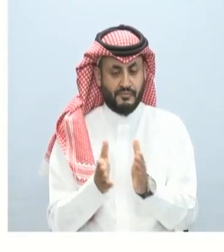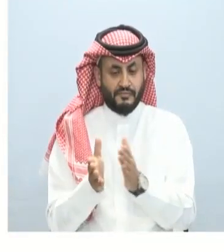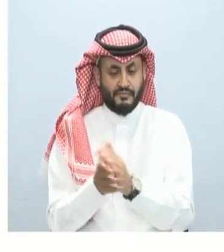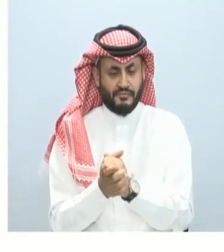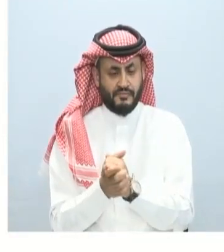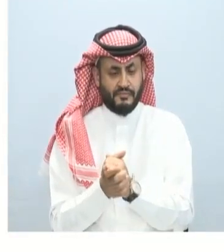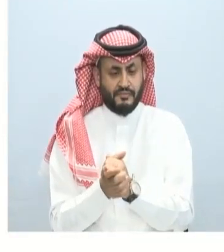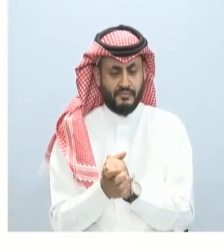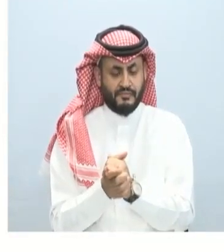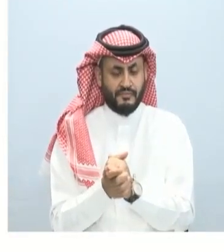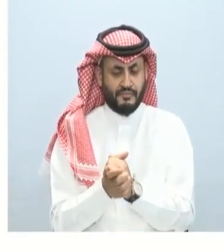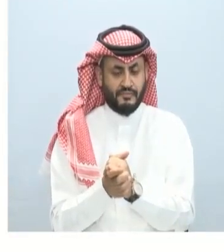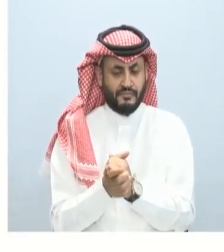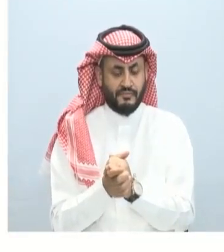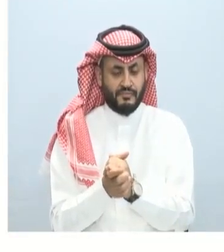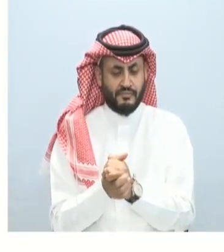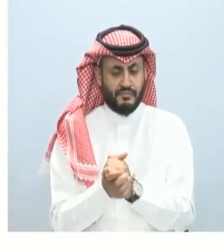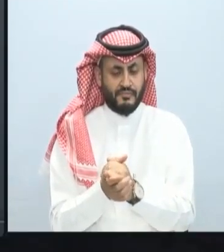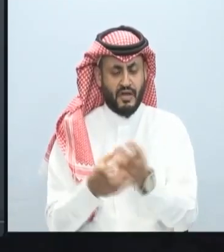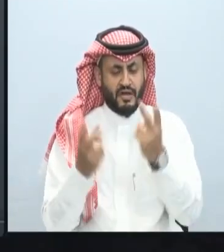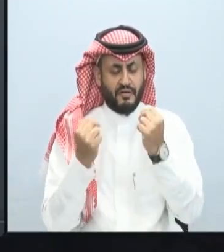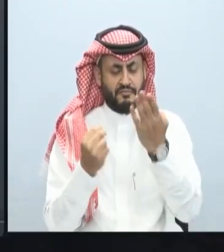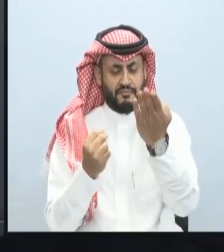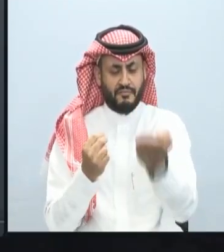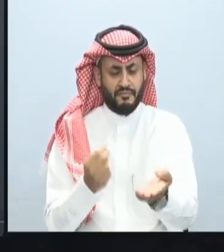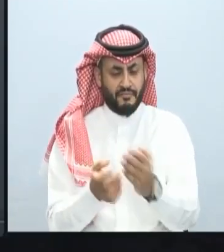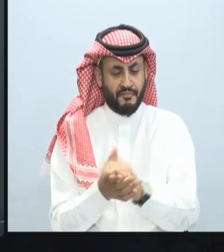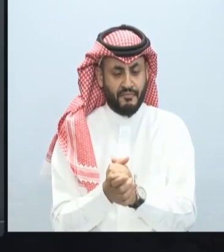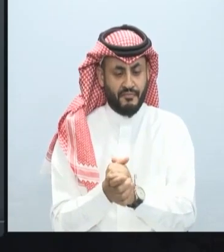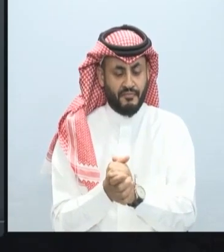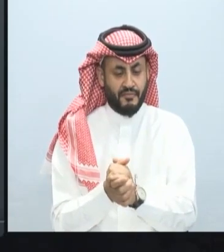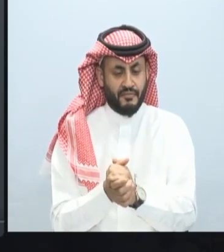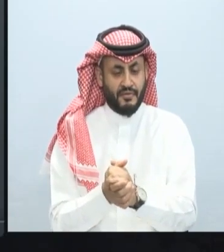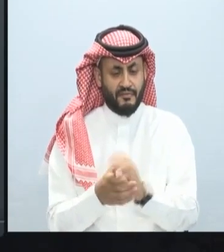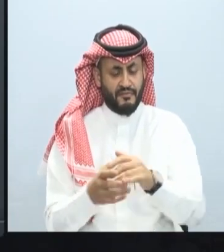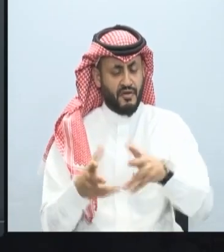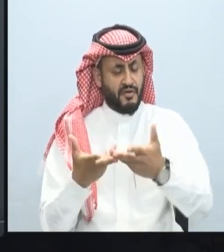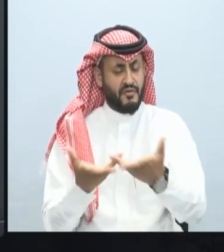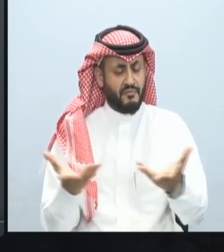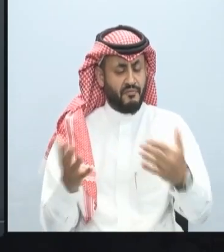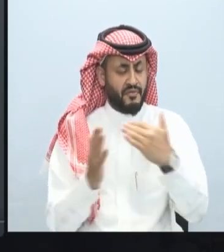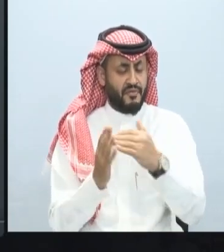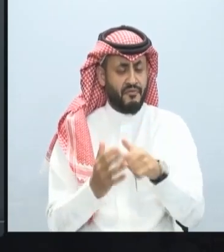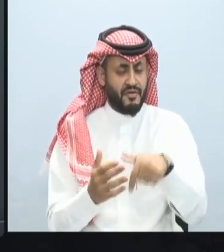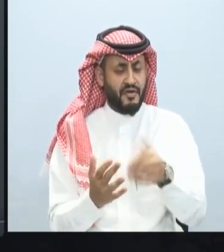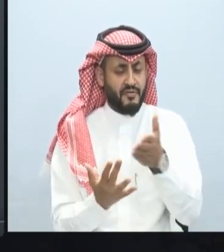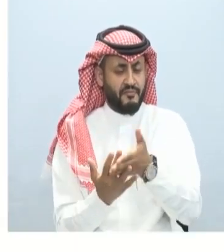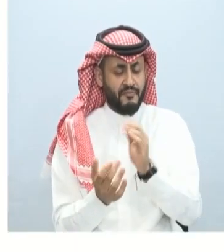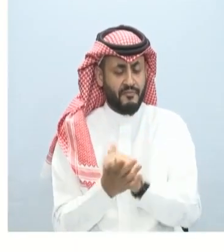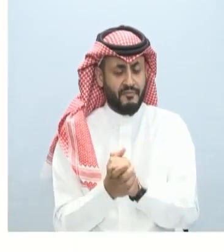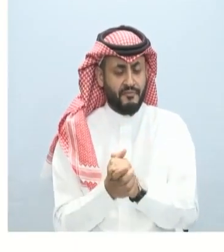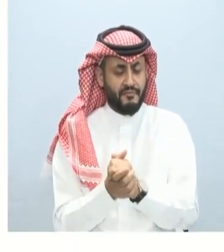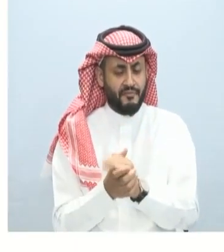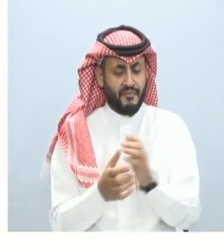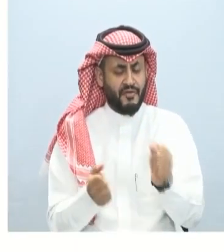So our outline for the day, we have started the expansion part in our semester. We